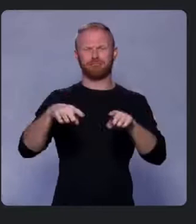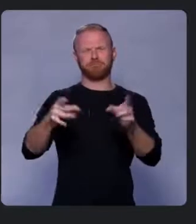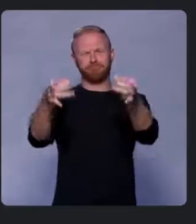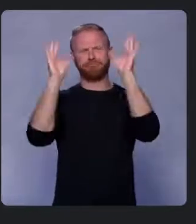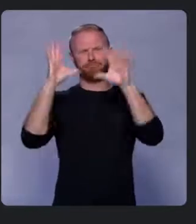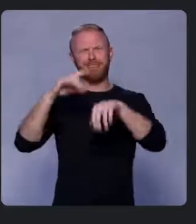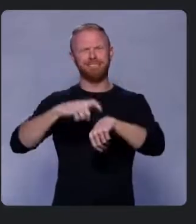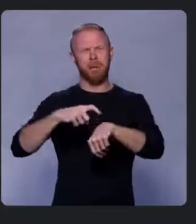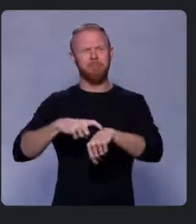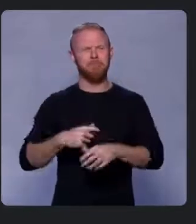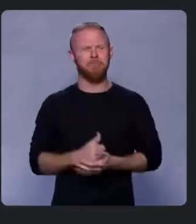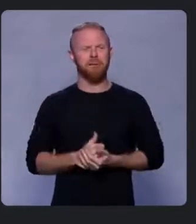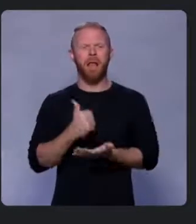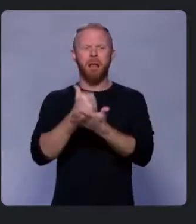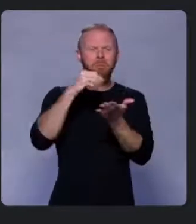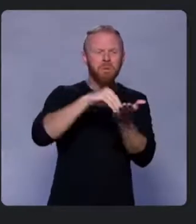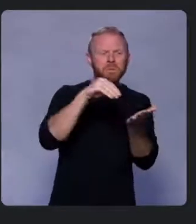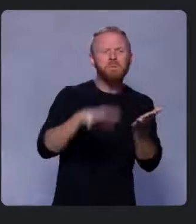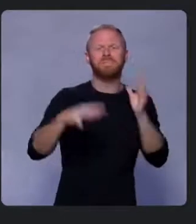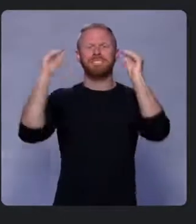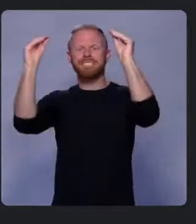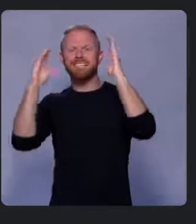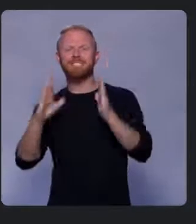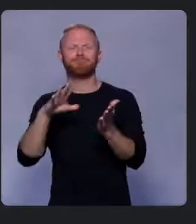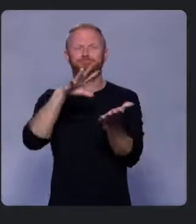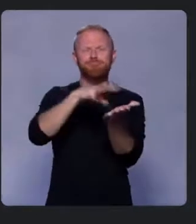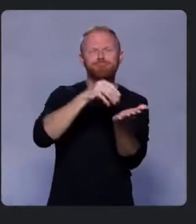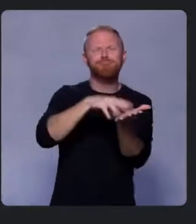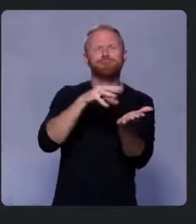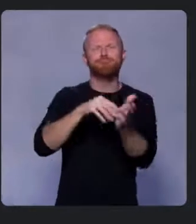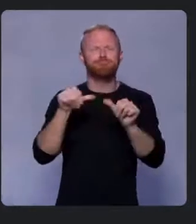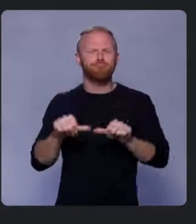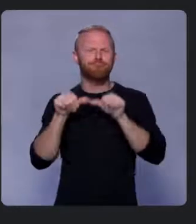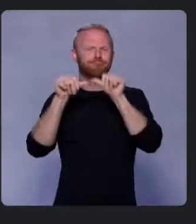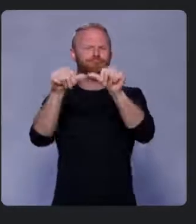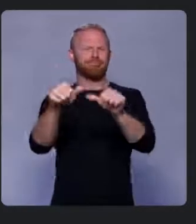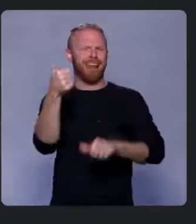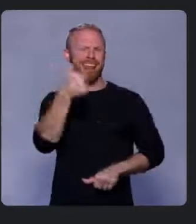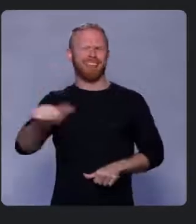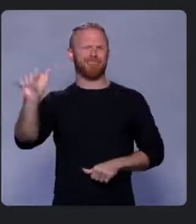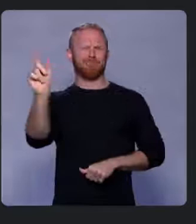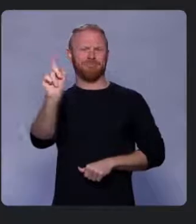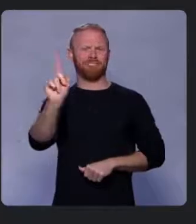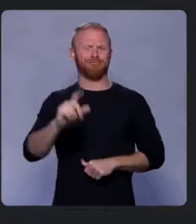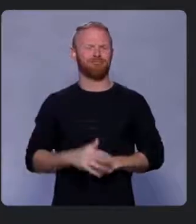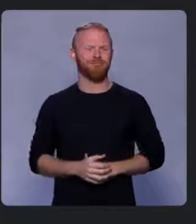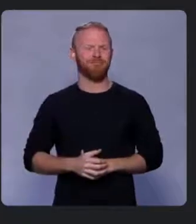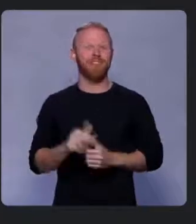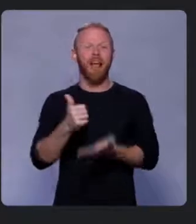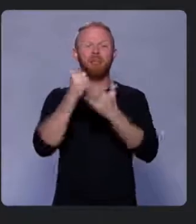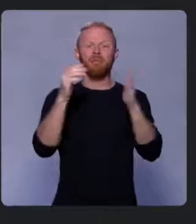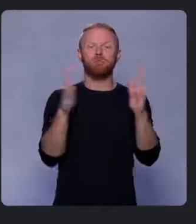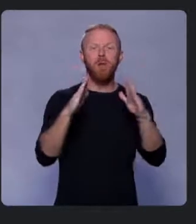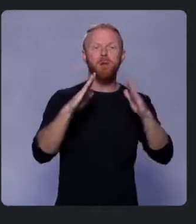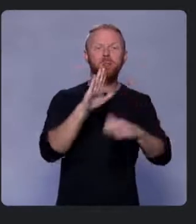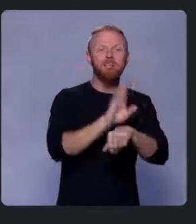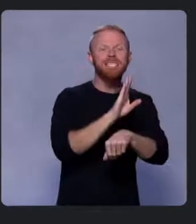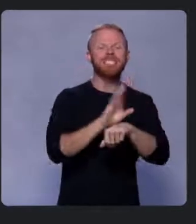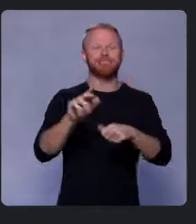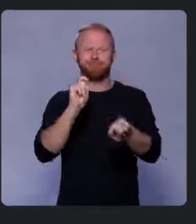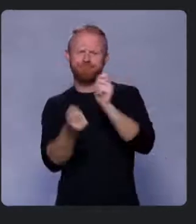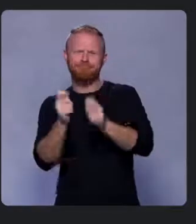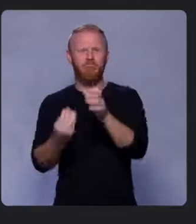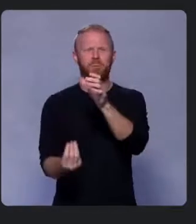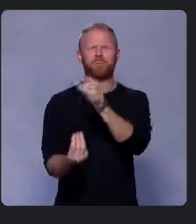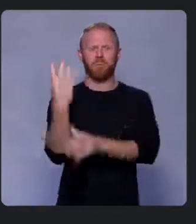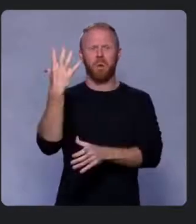help students and teachers continue their learning from anywhere, to help small businesses adapt and grow, and to